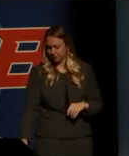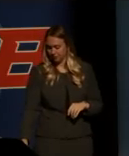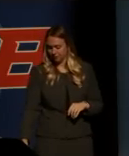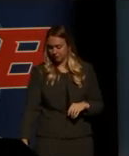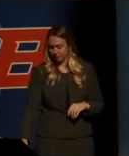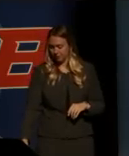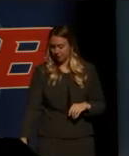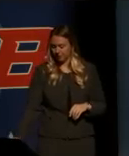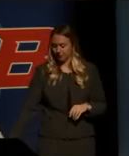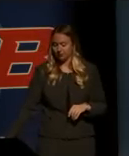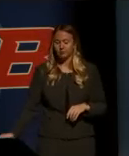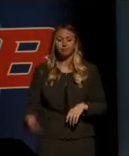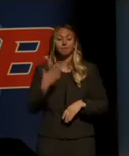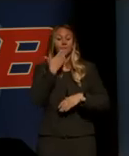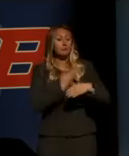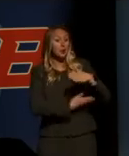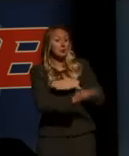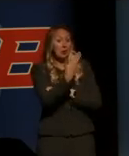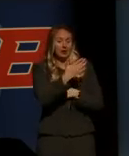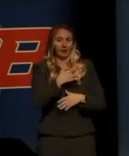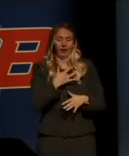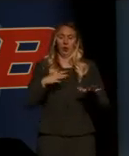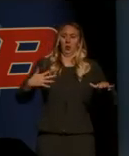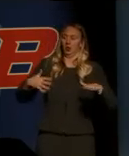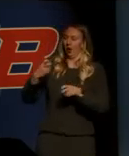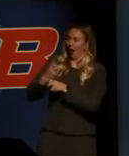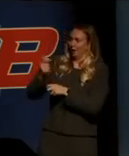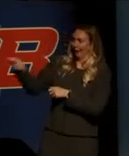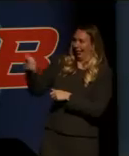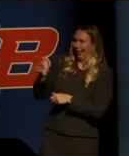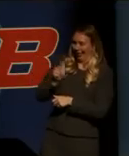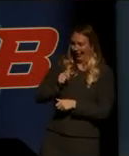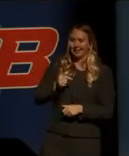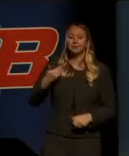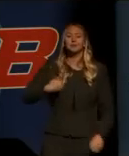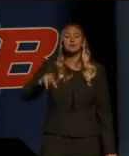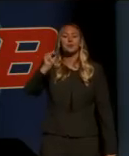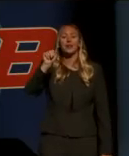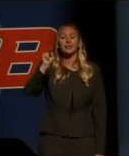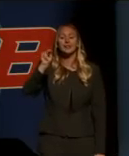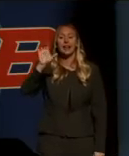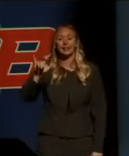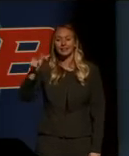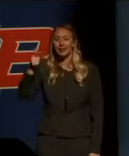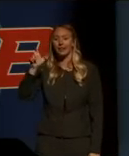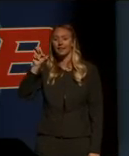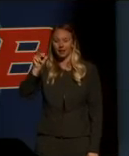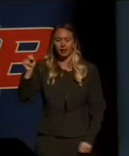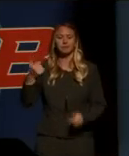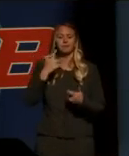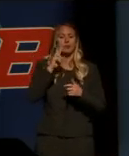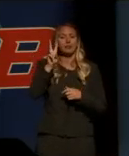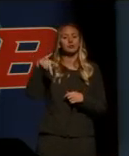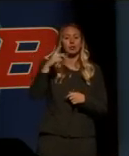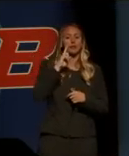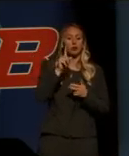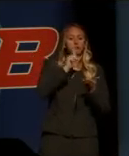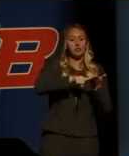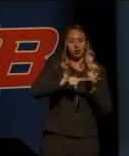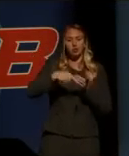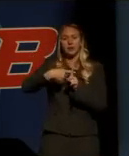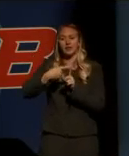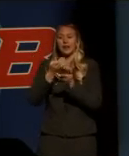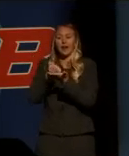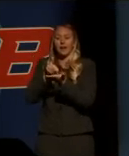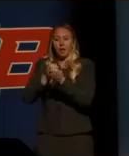Good morning. Well, this is a hard act to follow. I'm Nancy Glenn. I'm the Vice President for Research and Economic Development, and I am